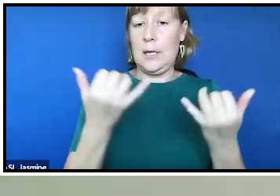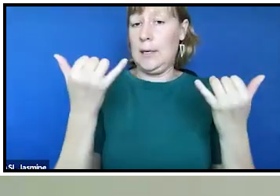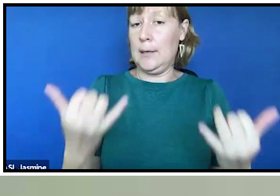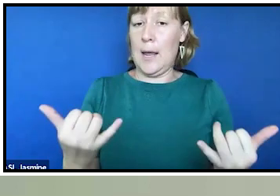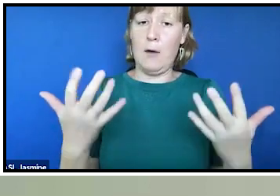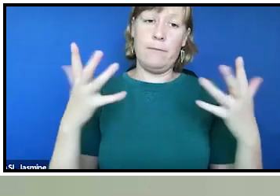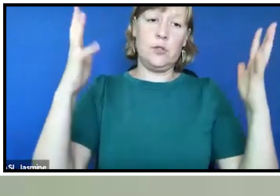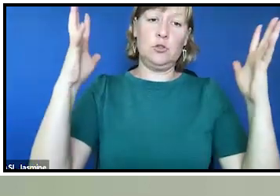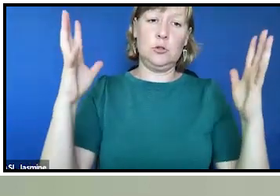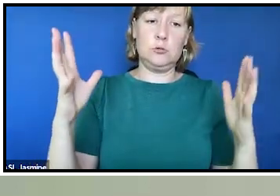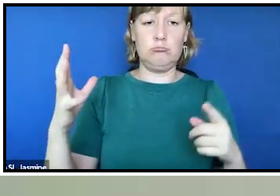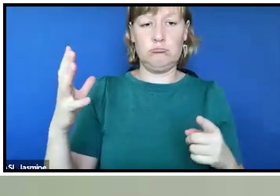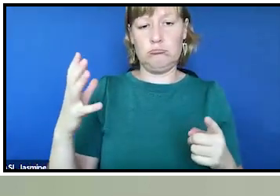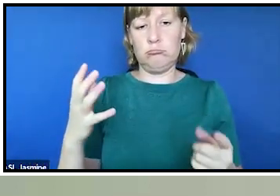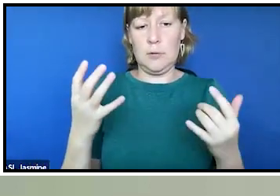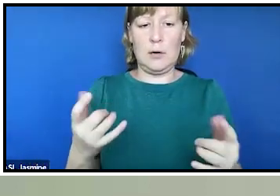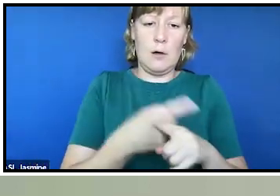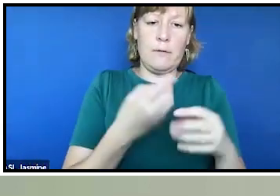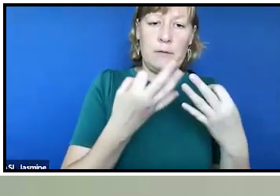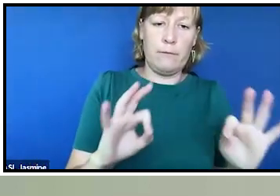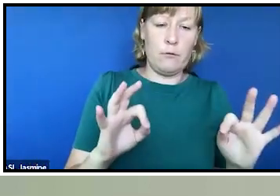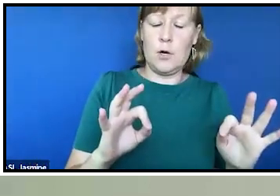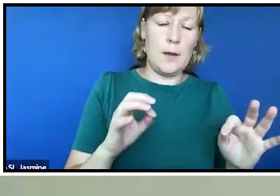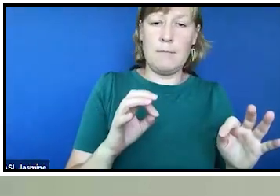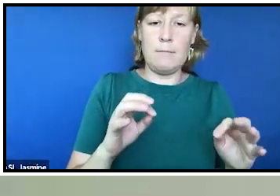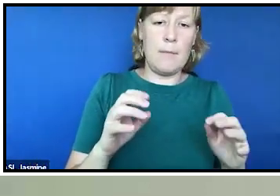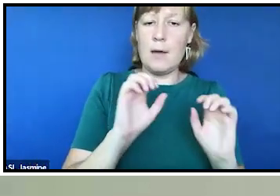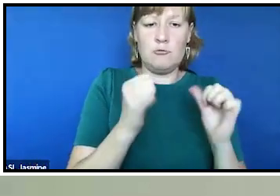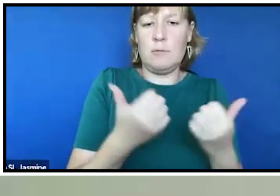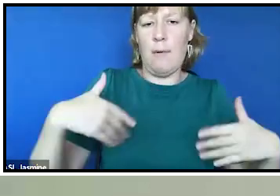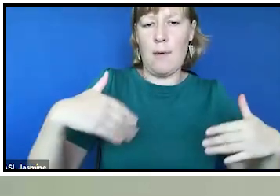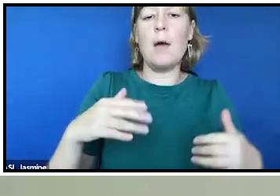case management entities. They've just applied to become one